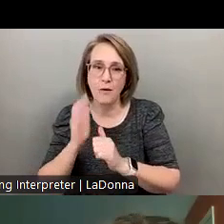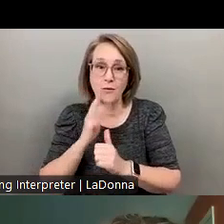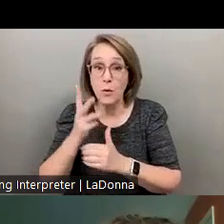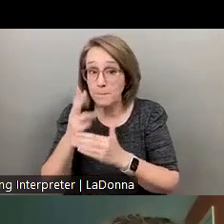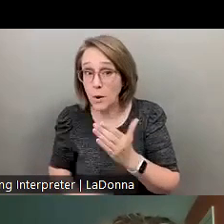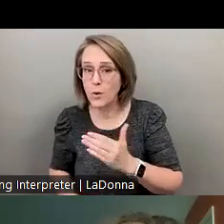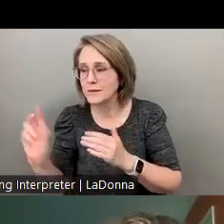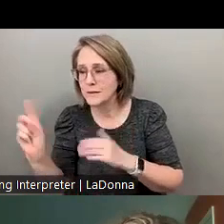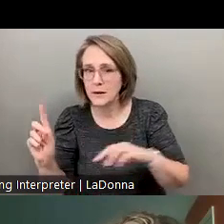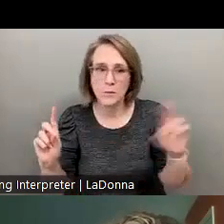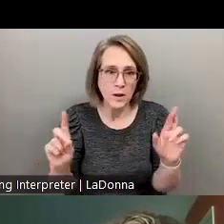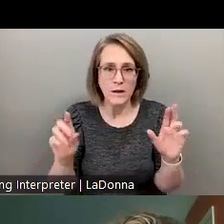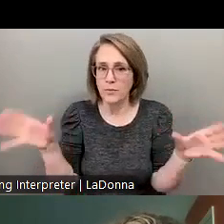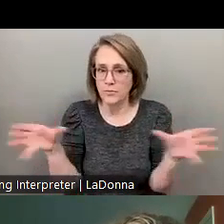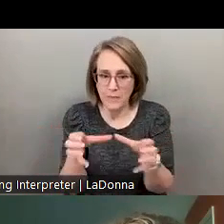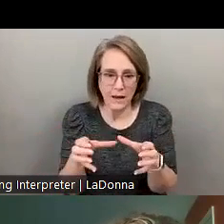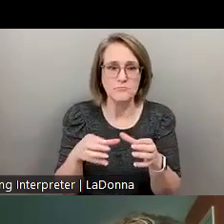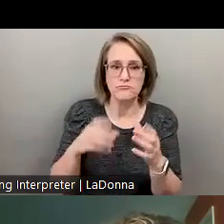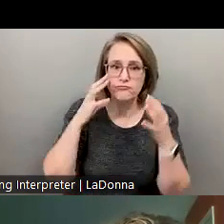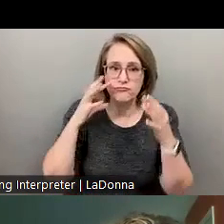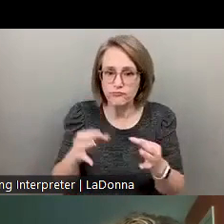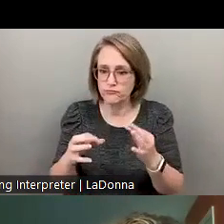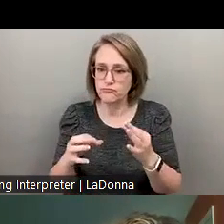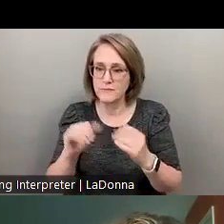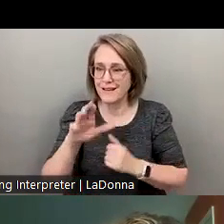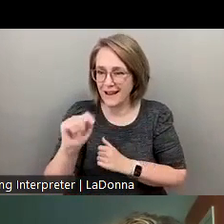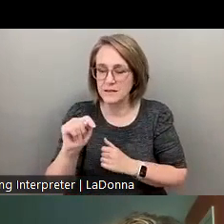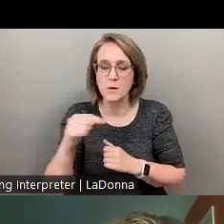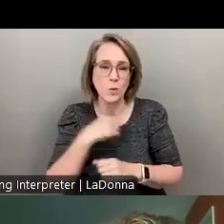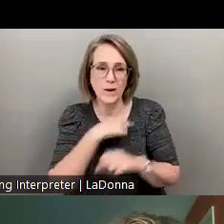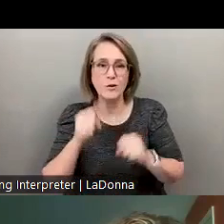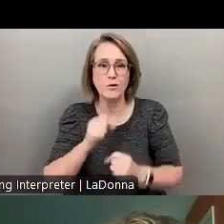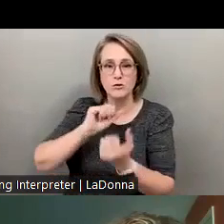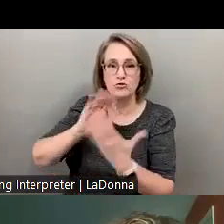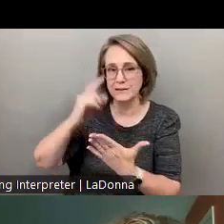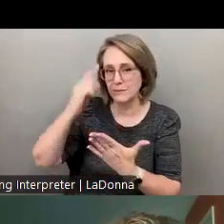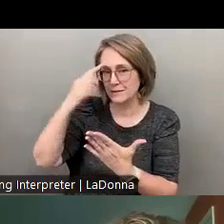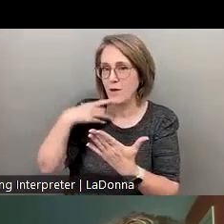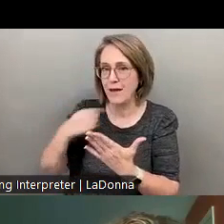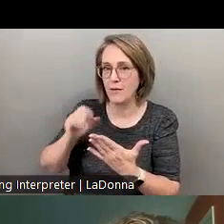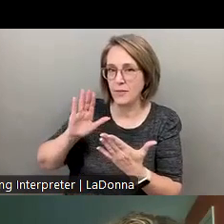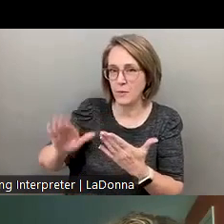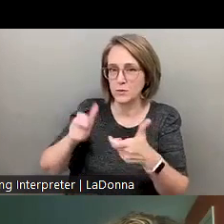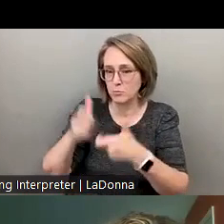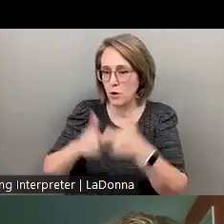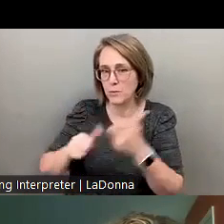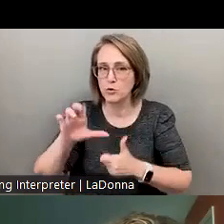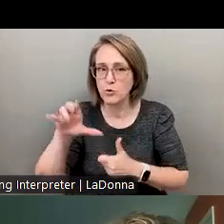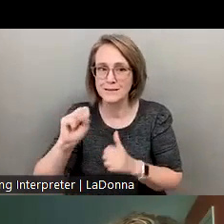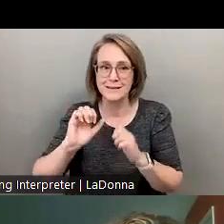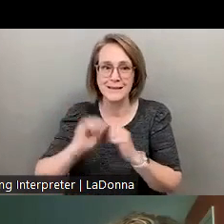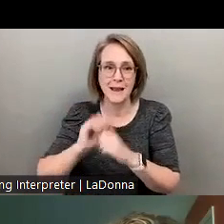Act and some of the intent around it, there really was that intent that we would kind of address mental health crisis and where firearms come